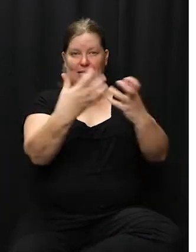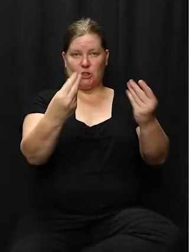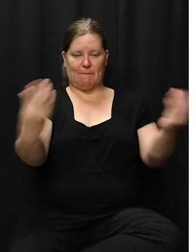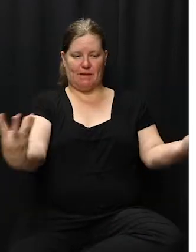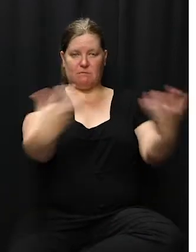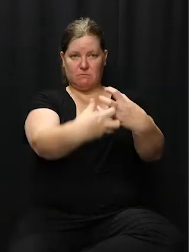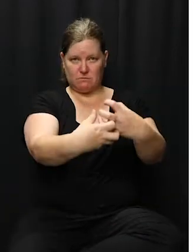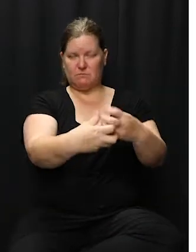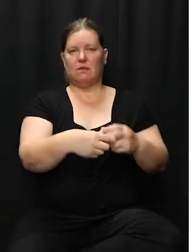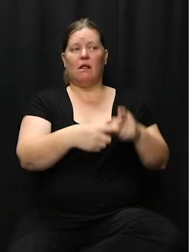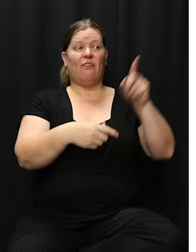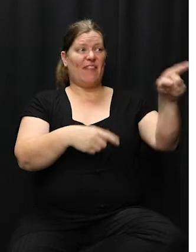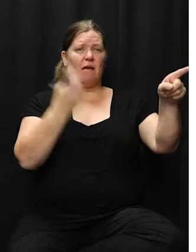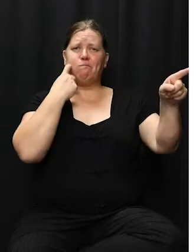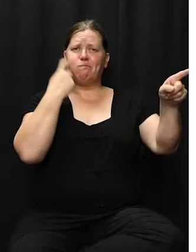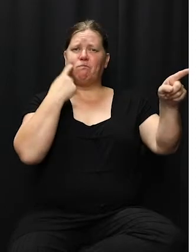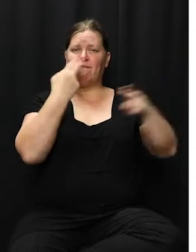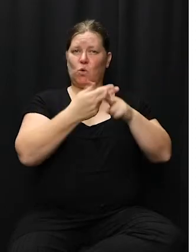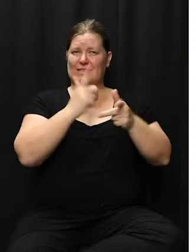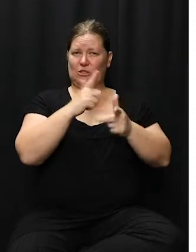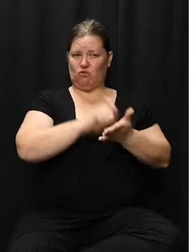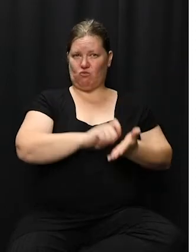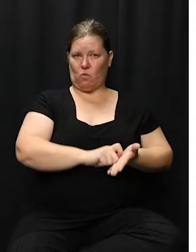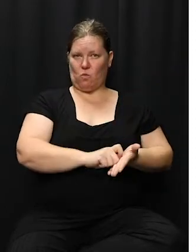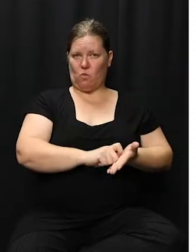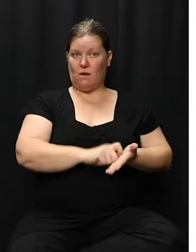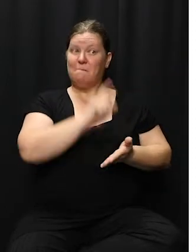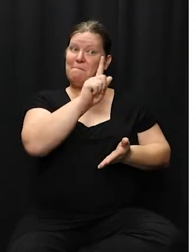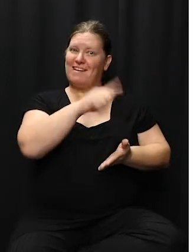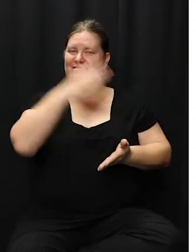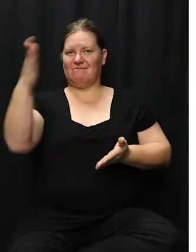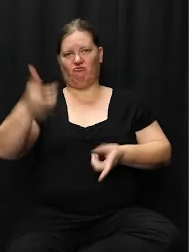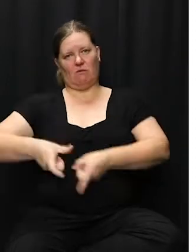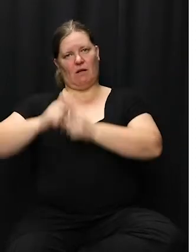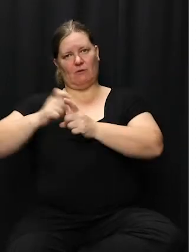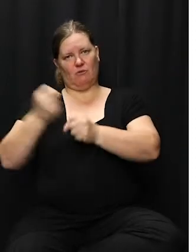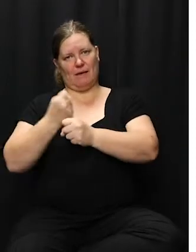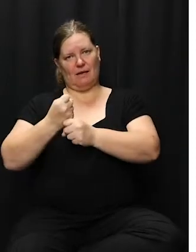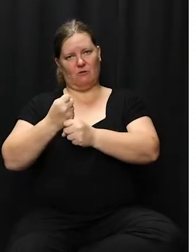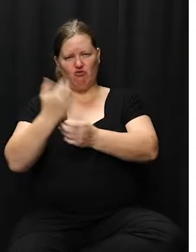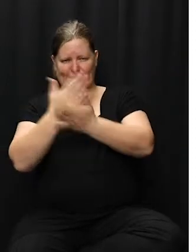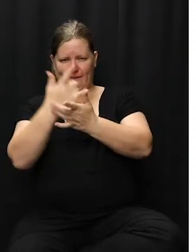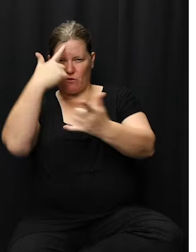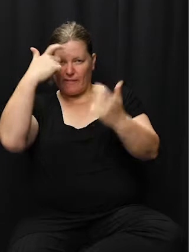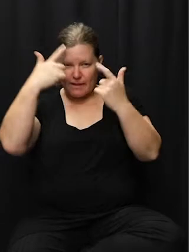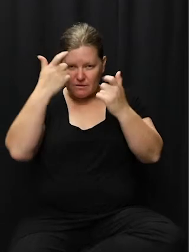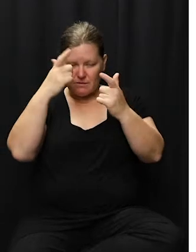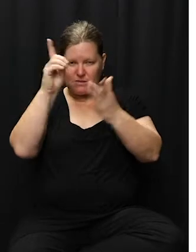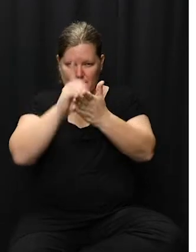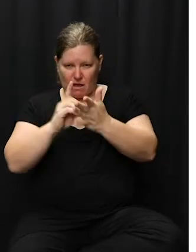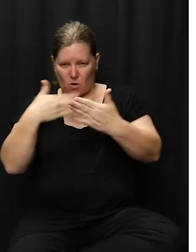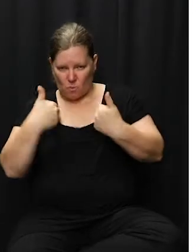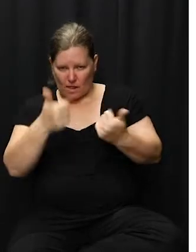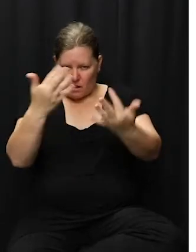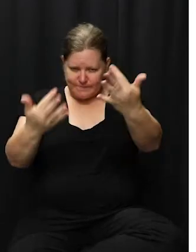or matching one thing to another. They're very easy for the teacher to score, but they actually are very hard to design well, to think of